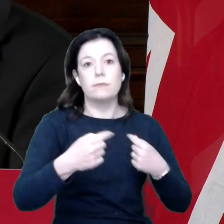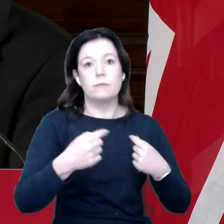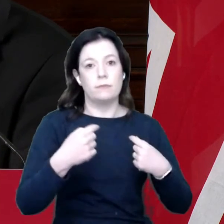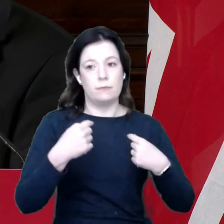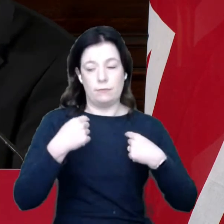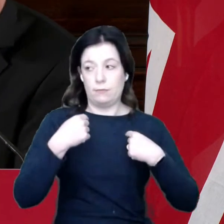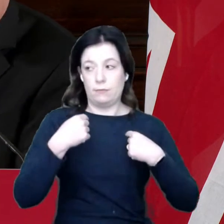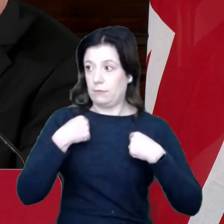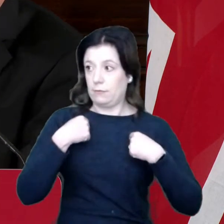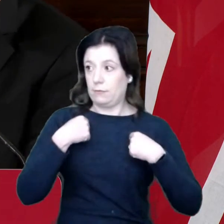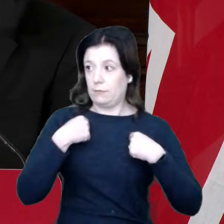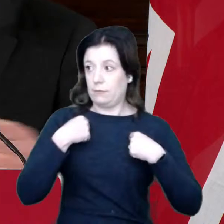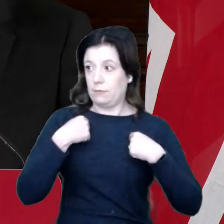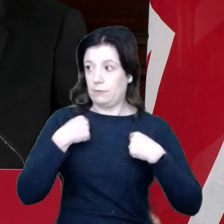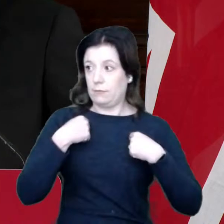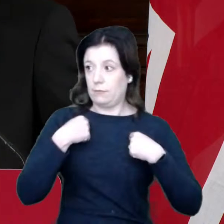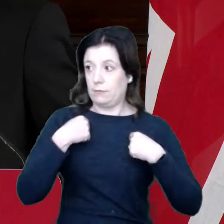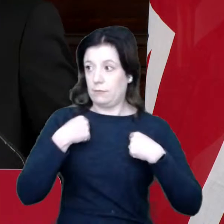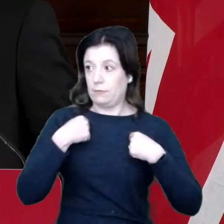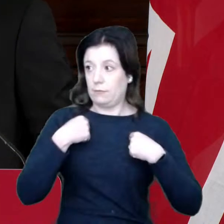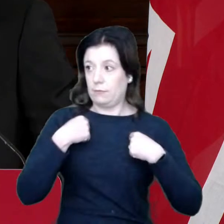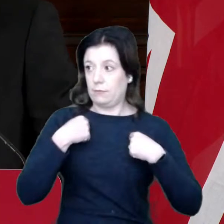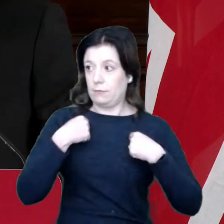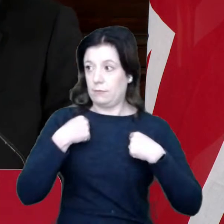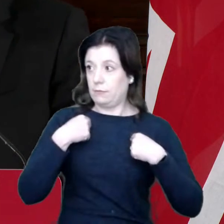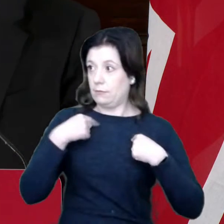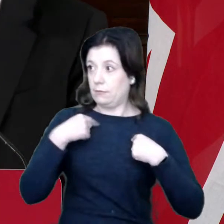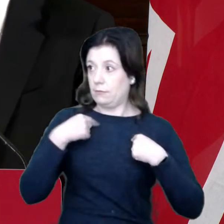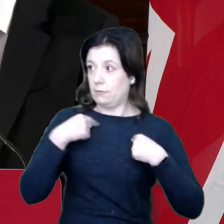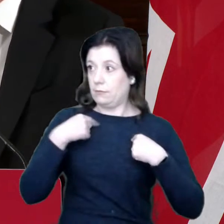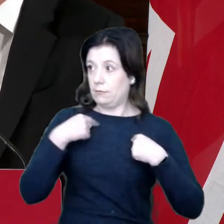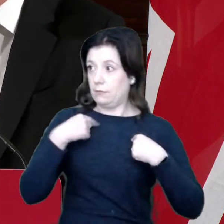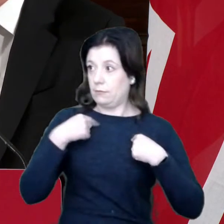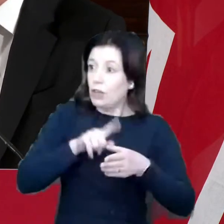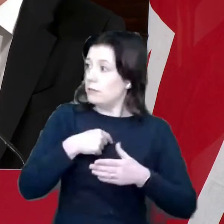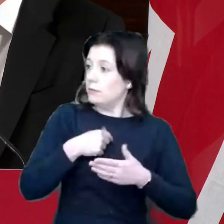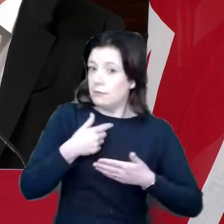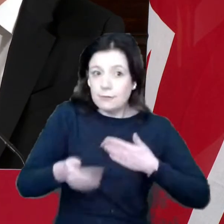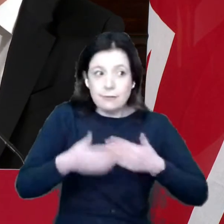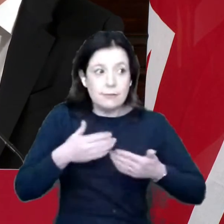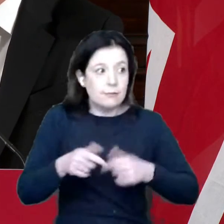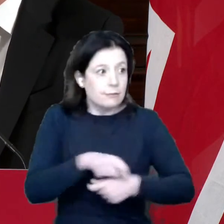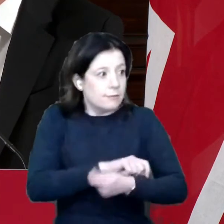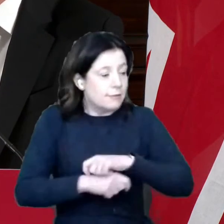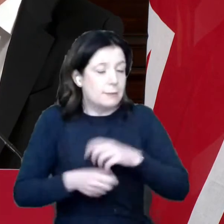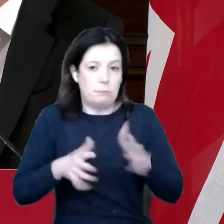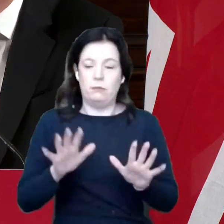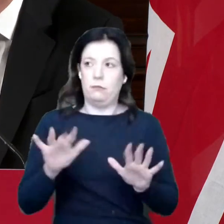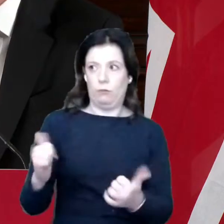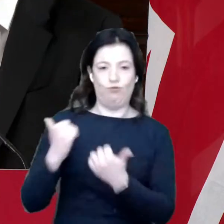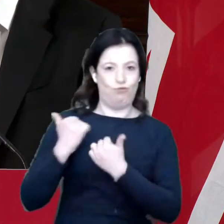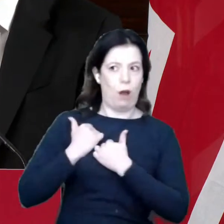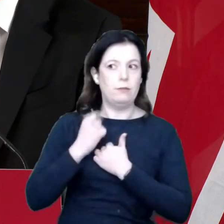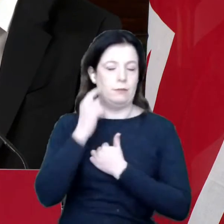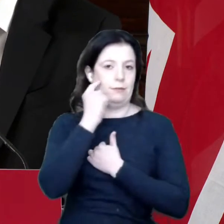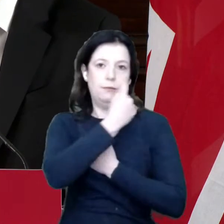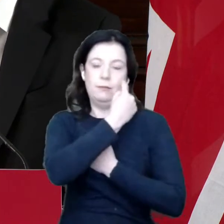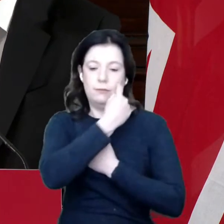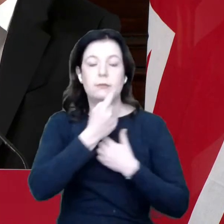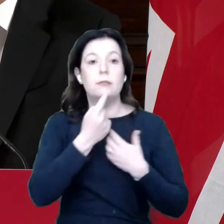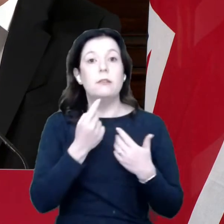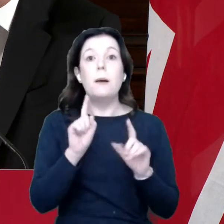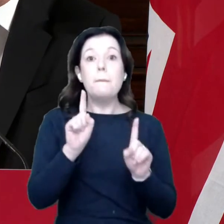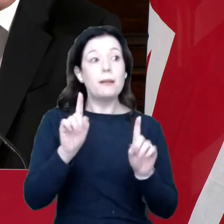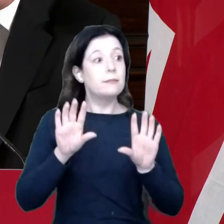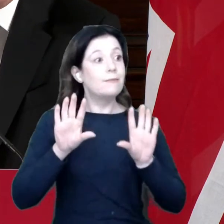signpost that the actions we've taken over the last 2 to 3 years are the right actions. But But it would be a complete mistake, in my view,